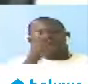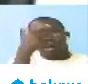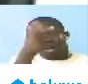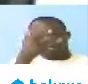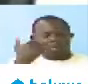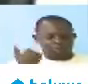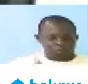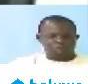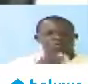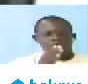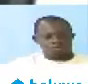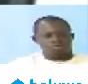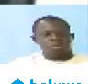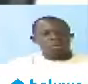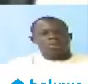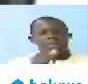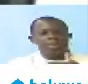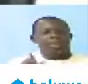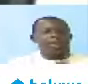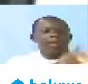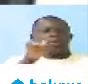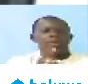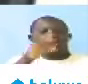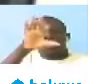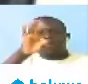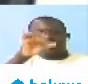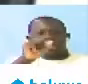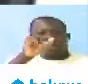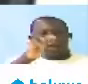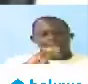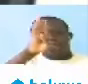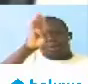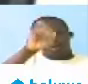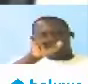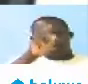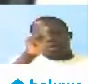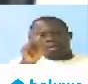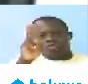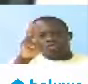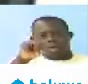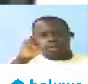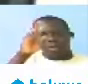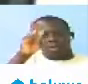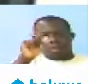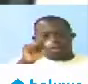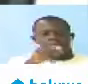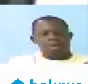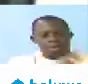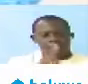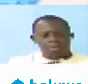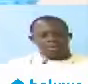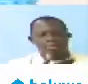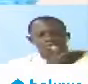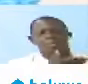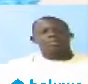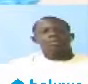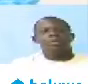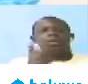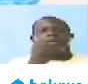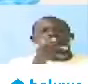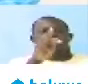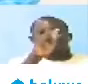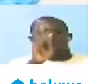Tambakunda. Ramiran Dolphana Mosebe Sokun, Nimanyinada. I think eight of us also were at Sokun, if I can remember properly. Did Kukoi give you